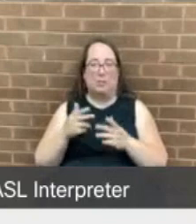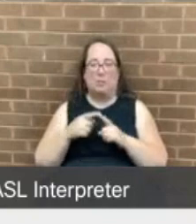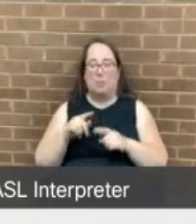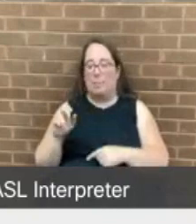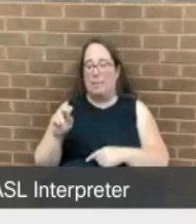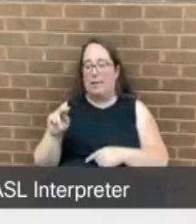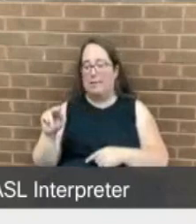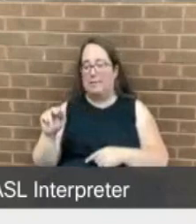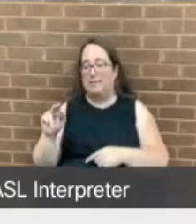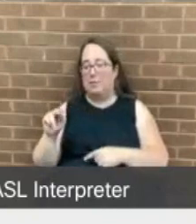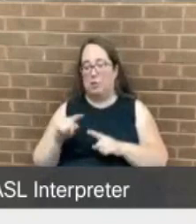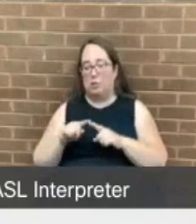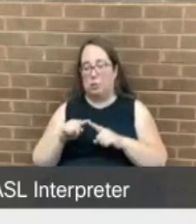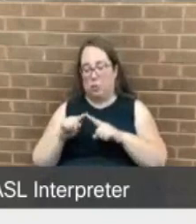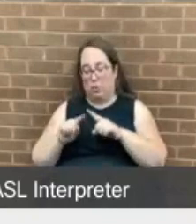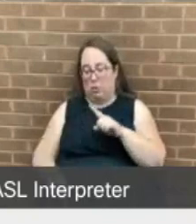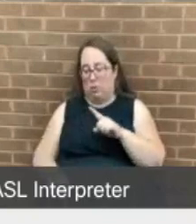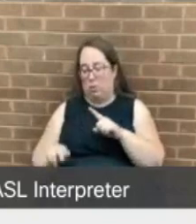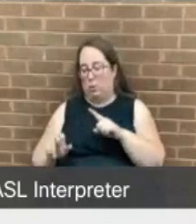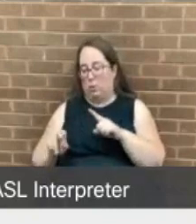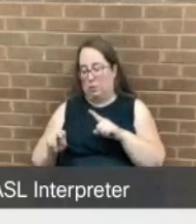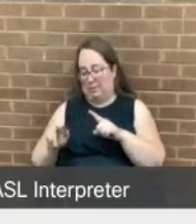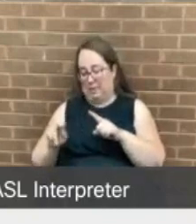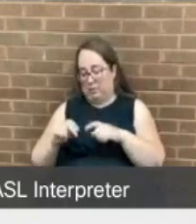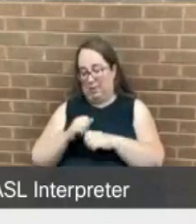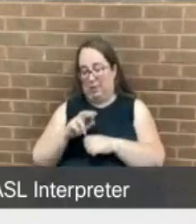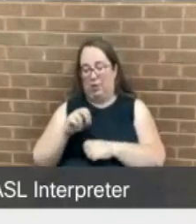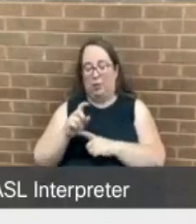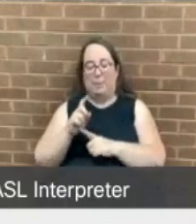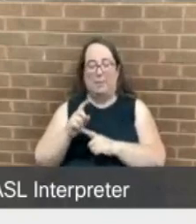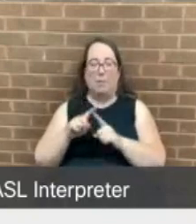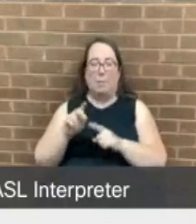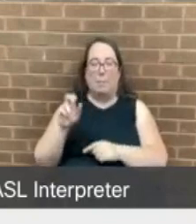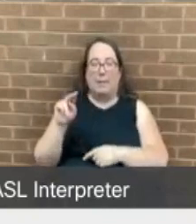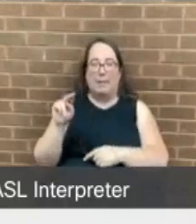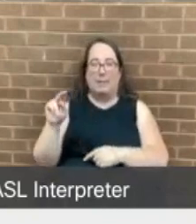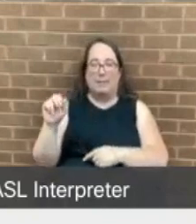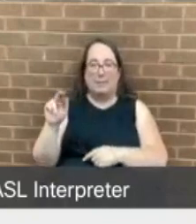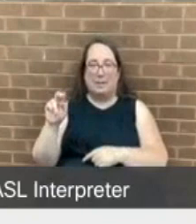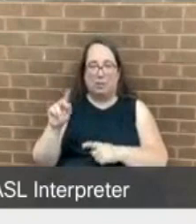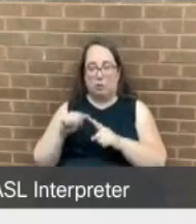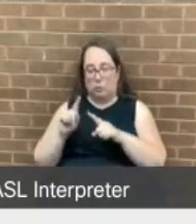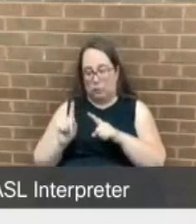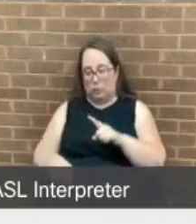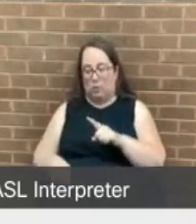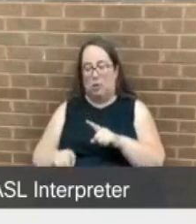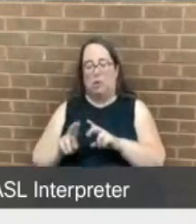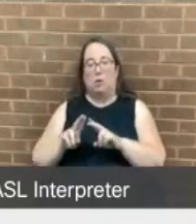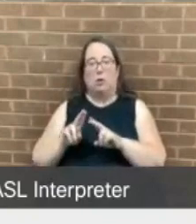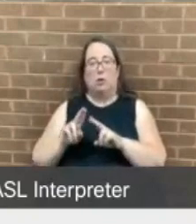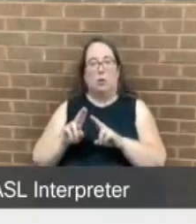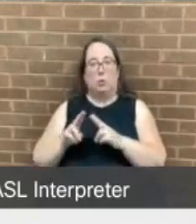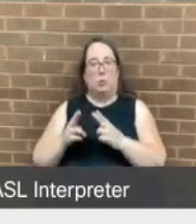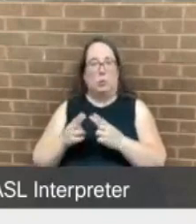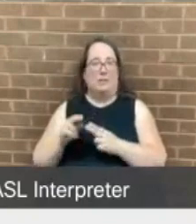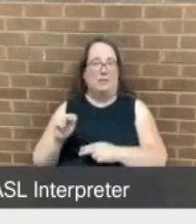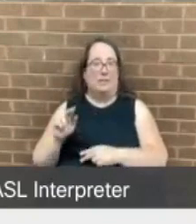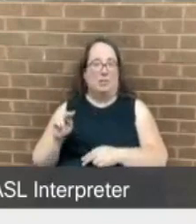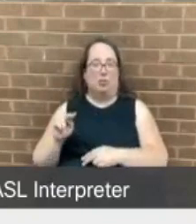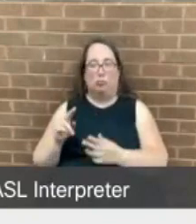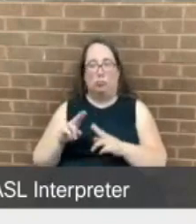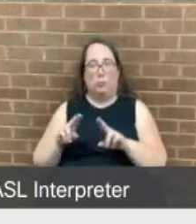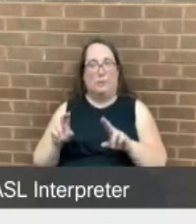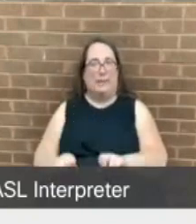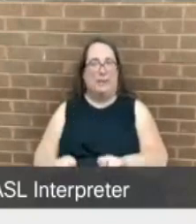Penn Station to Union Station, creating a 30-minute commute trip from Penn Station to Union Station kind of on a regular basis. So